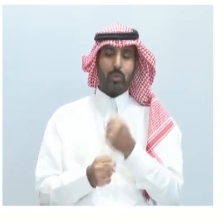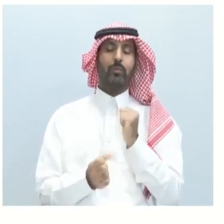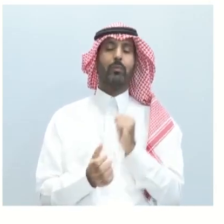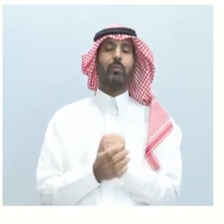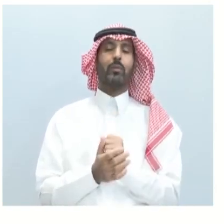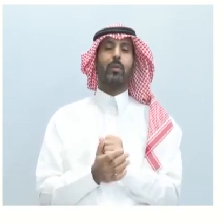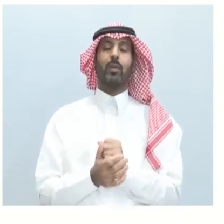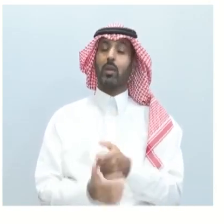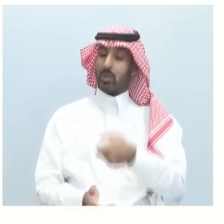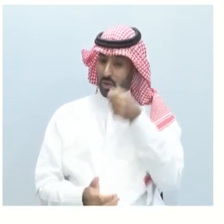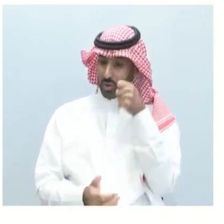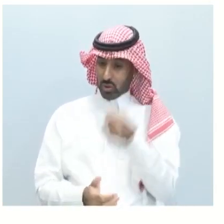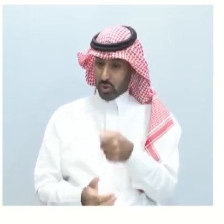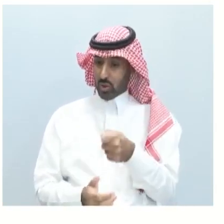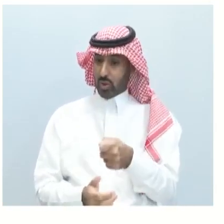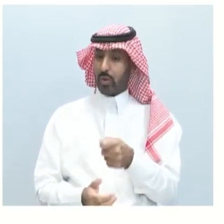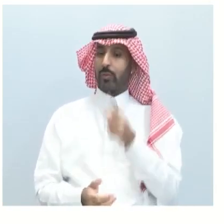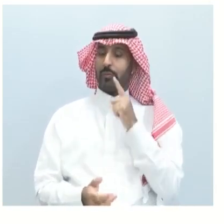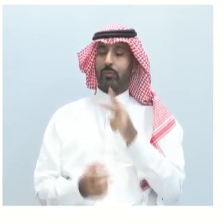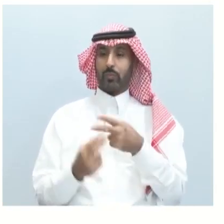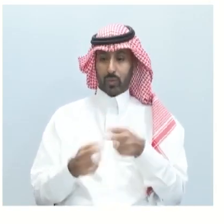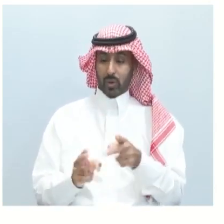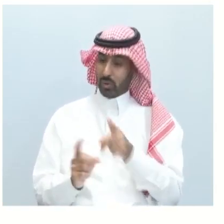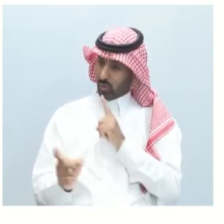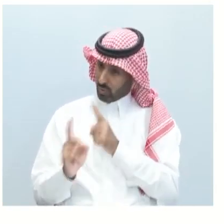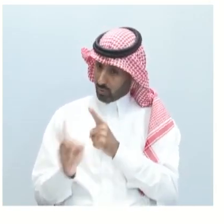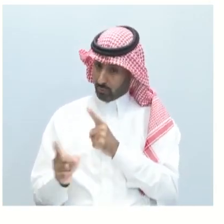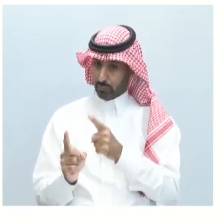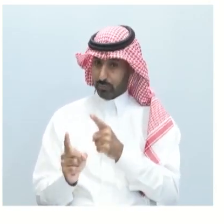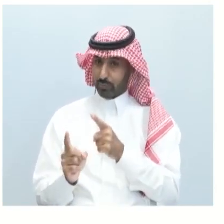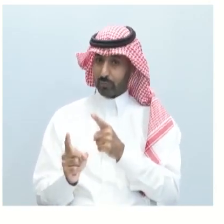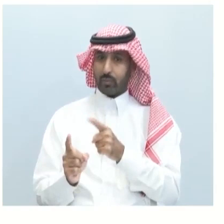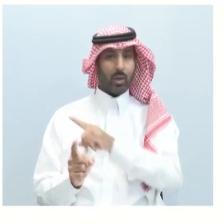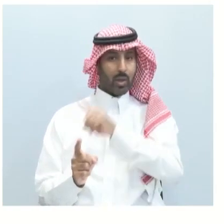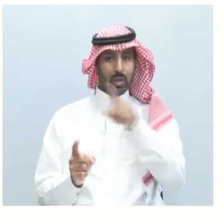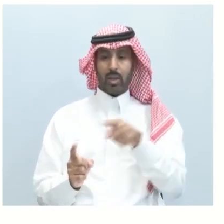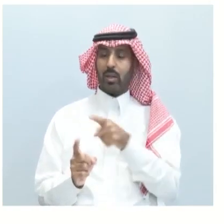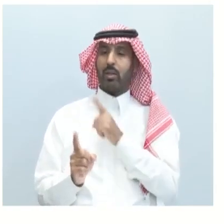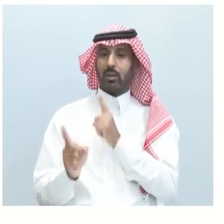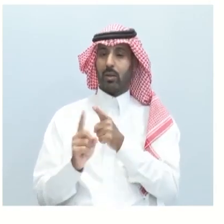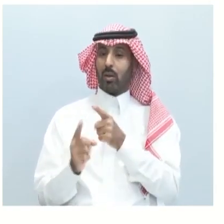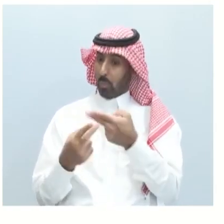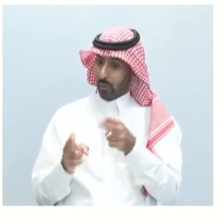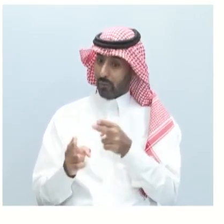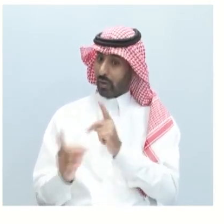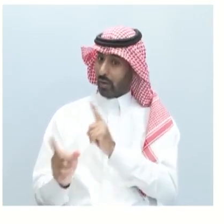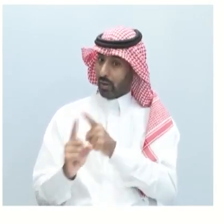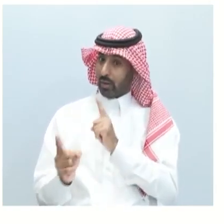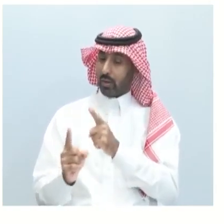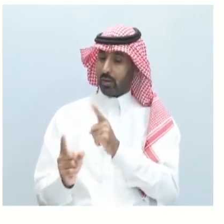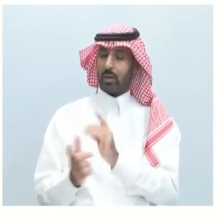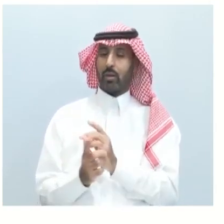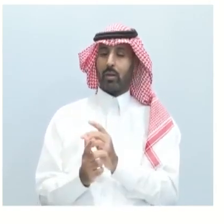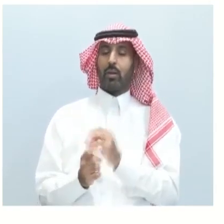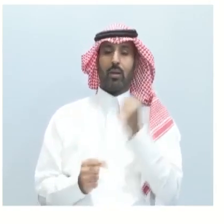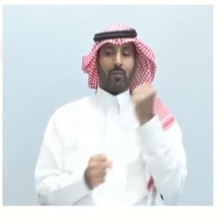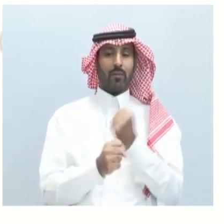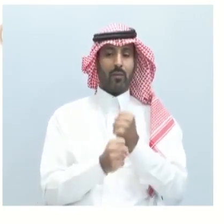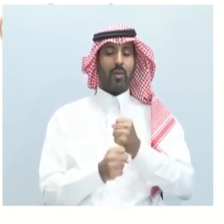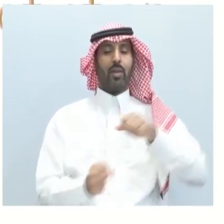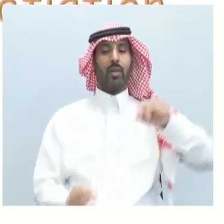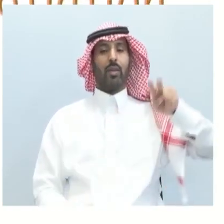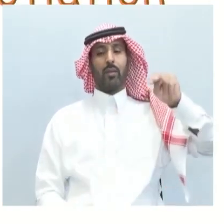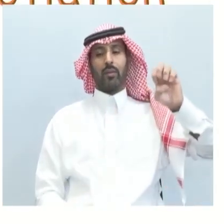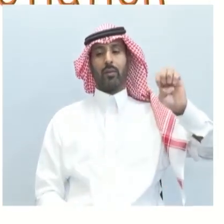So which means that we have here negotiating. They are negotiating. This is a verb. It comes from